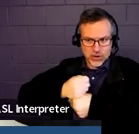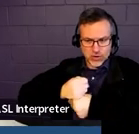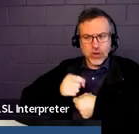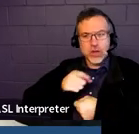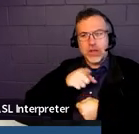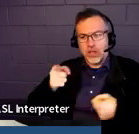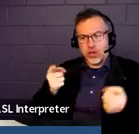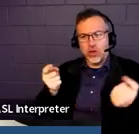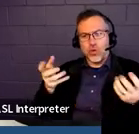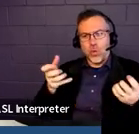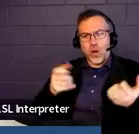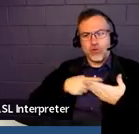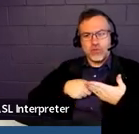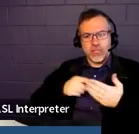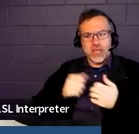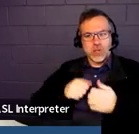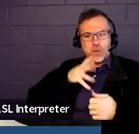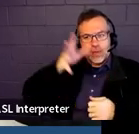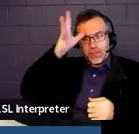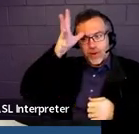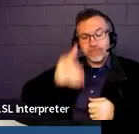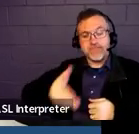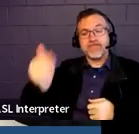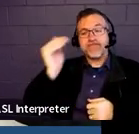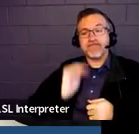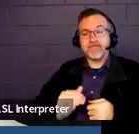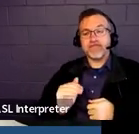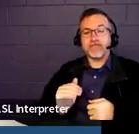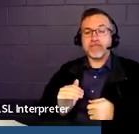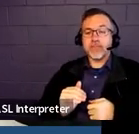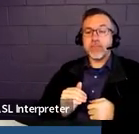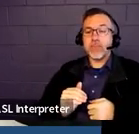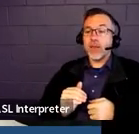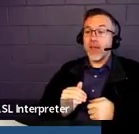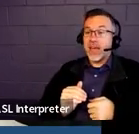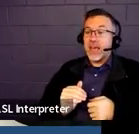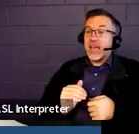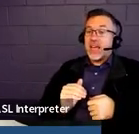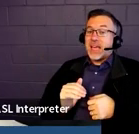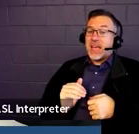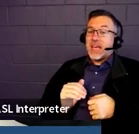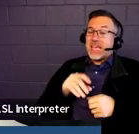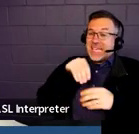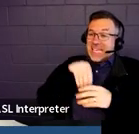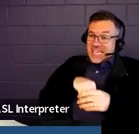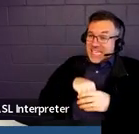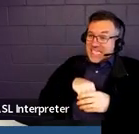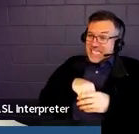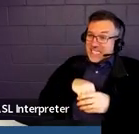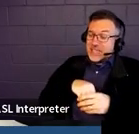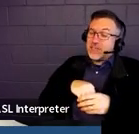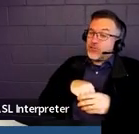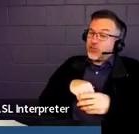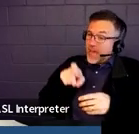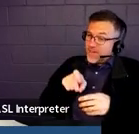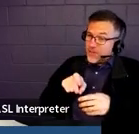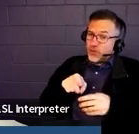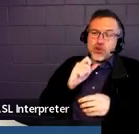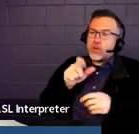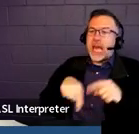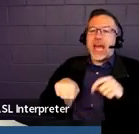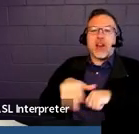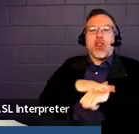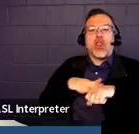discuss with the parent. And then in the written and very detailed about what,